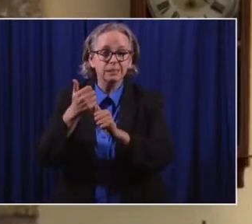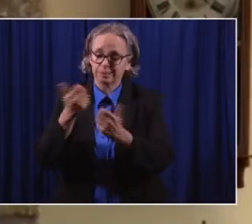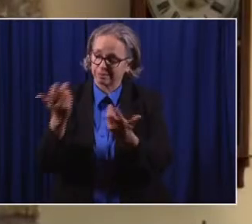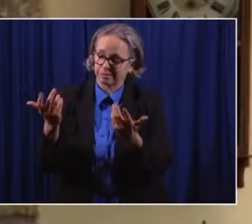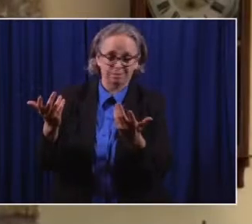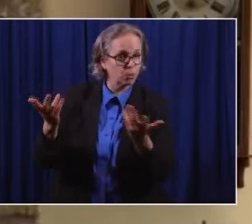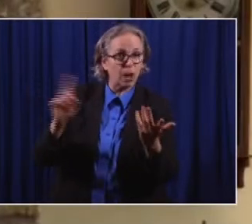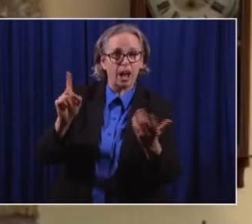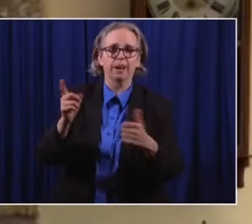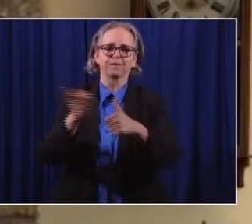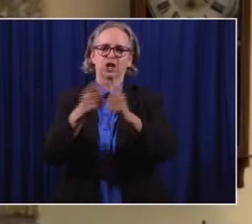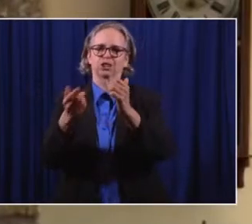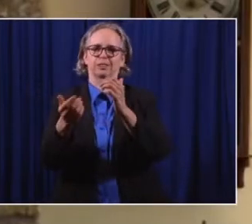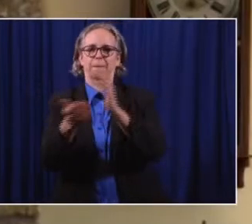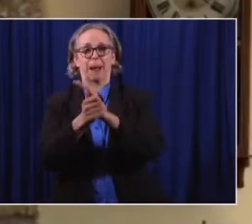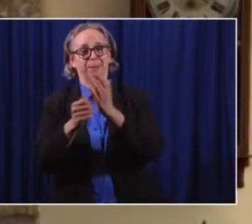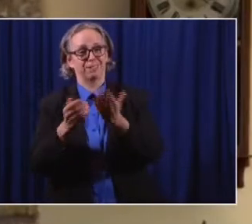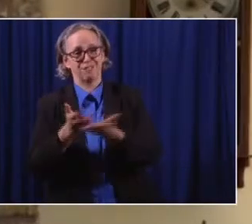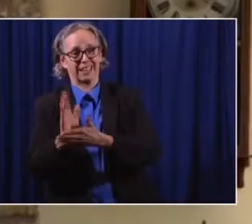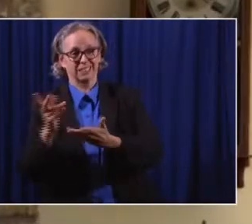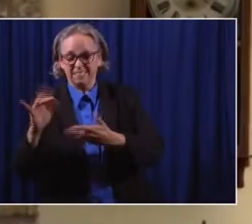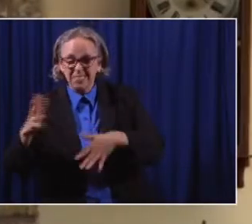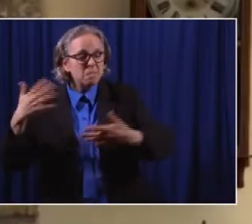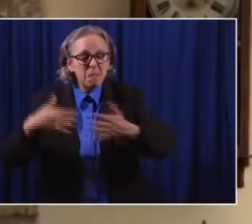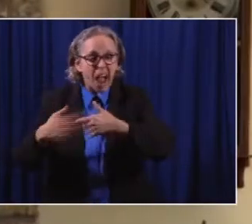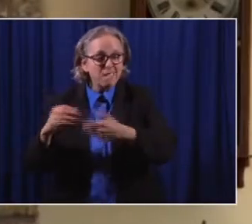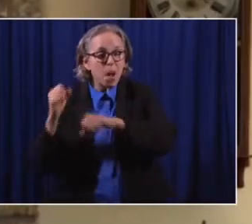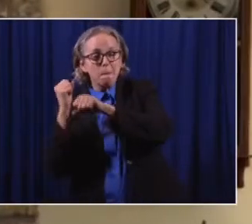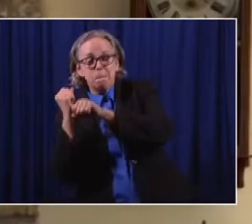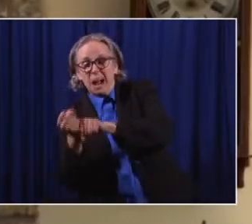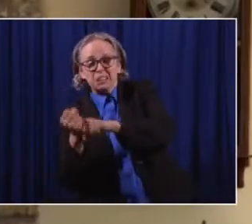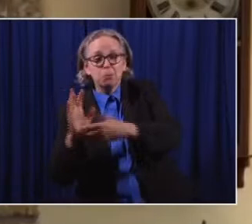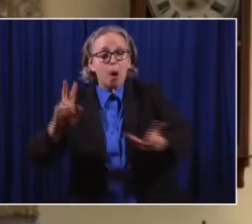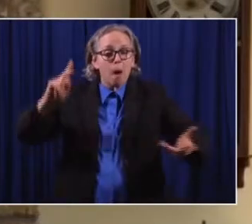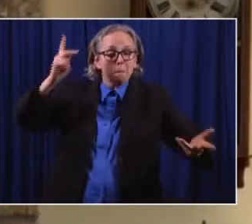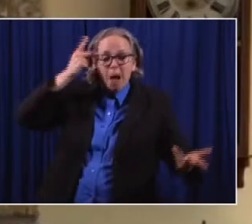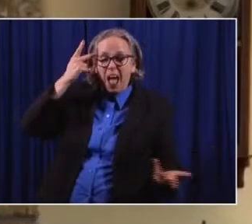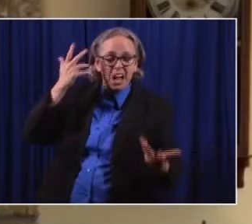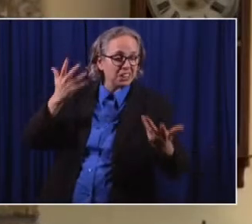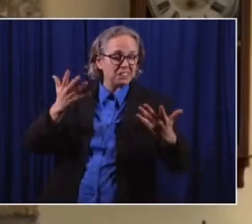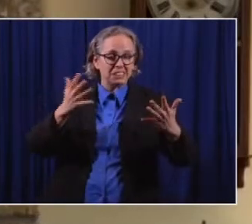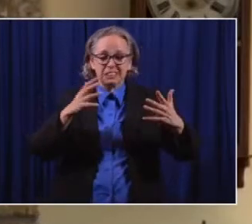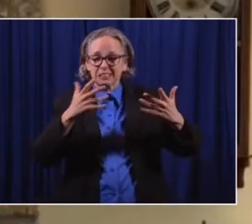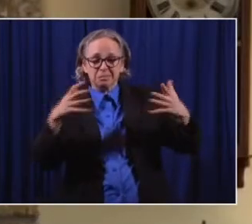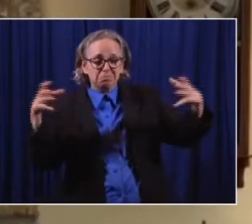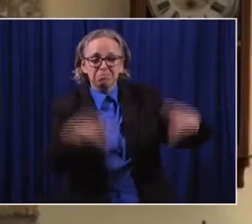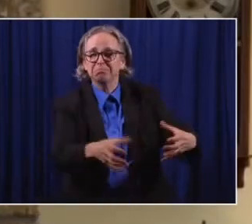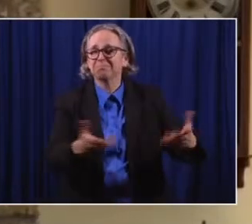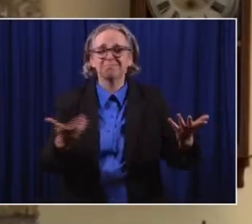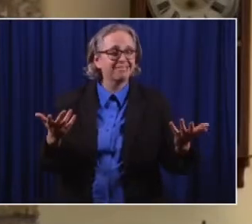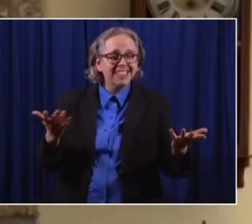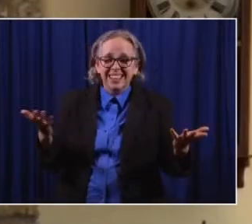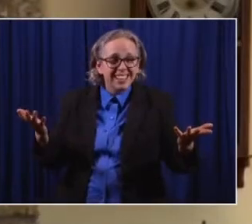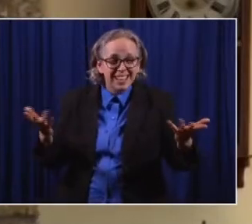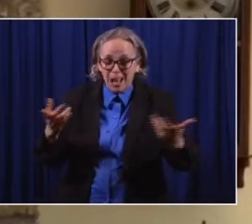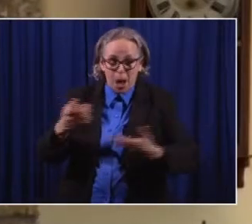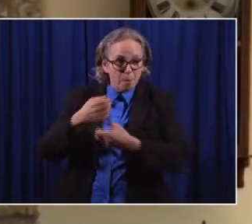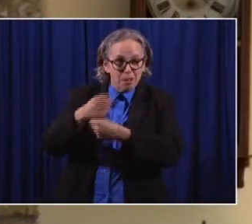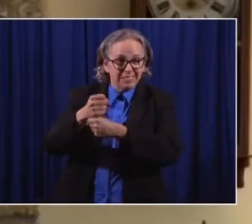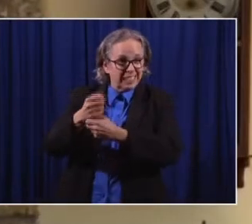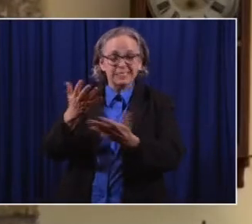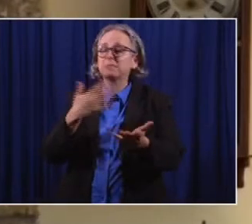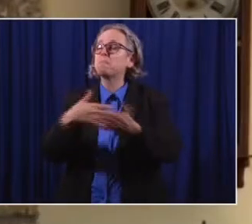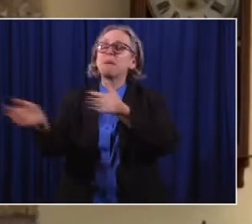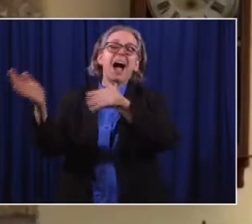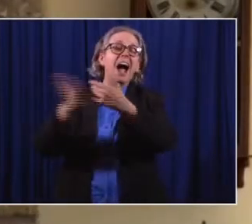ballpark or wherever you are at a political rally or out protesting somewhere, it